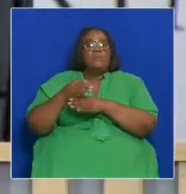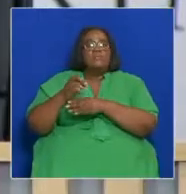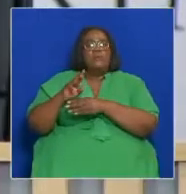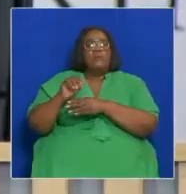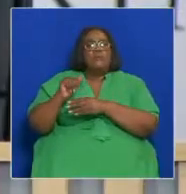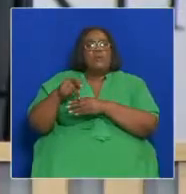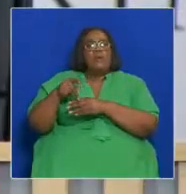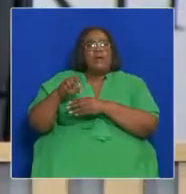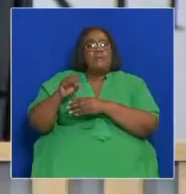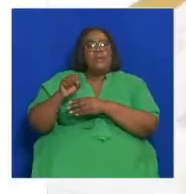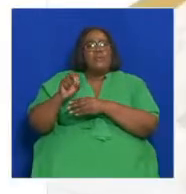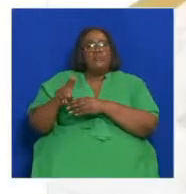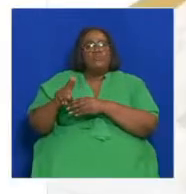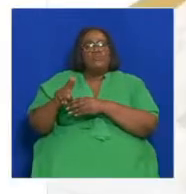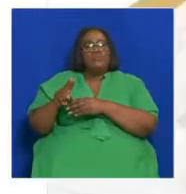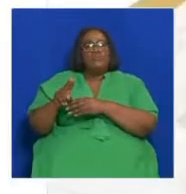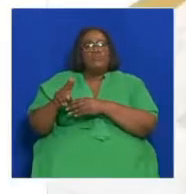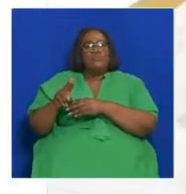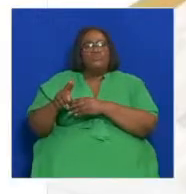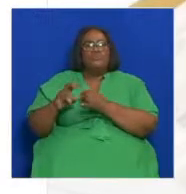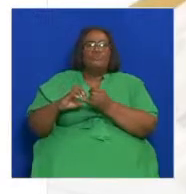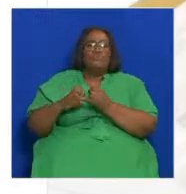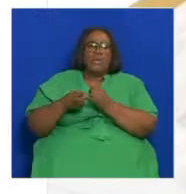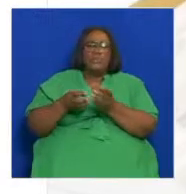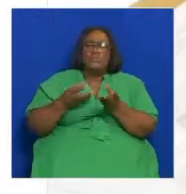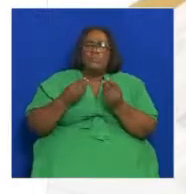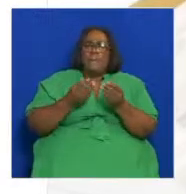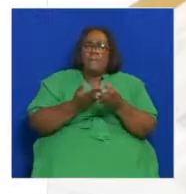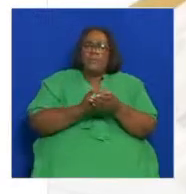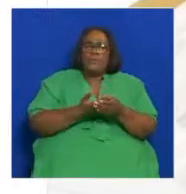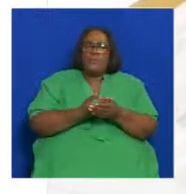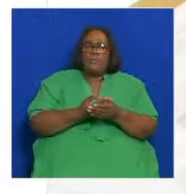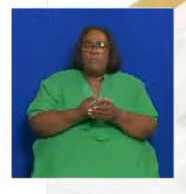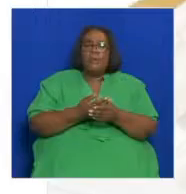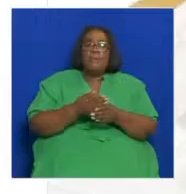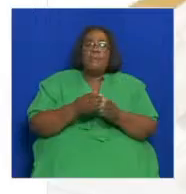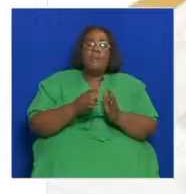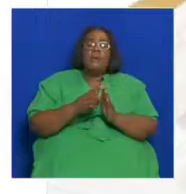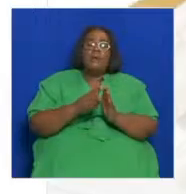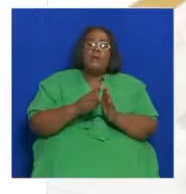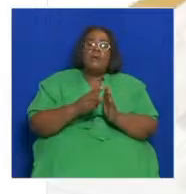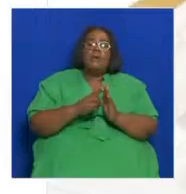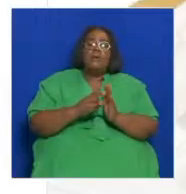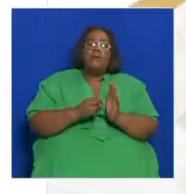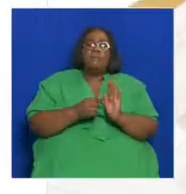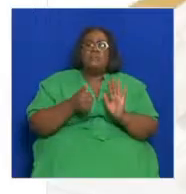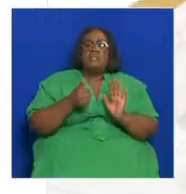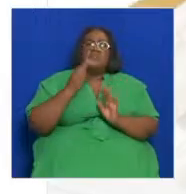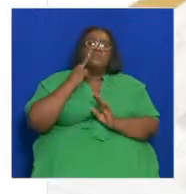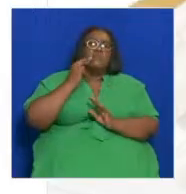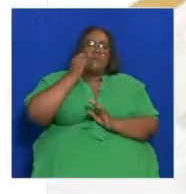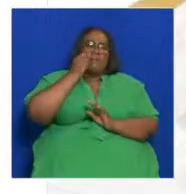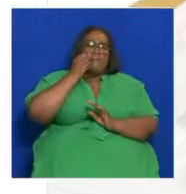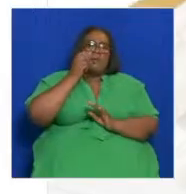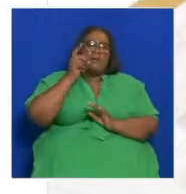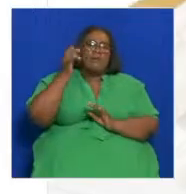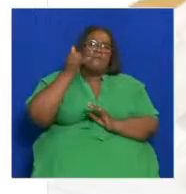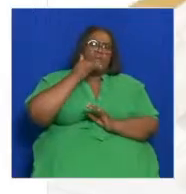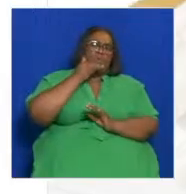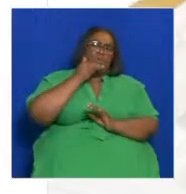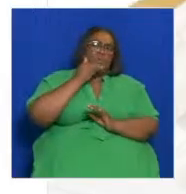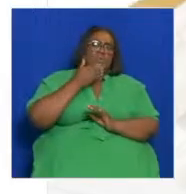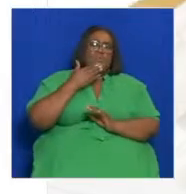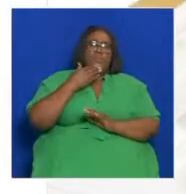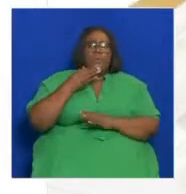December, Friday, I received a call from an IDEC investigator, Mr. Rapeso, who informed me